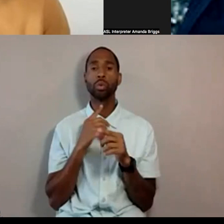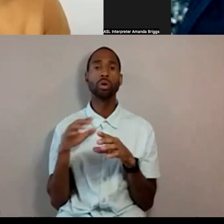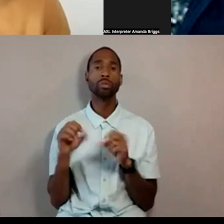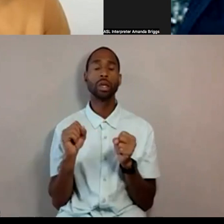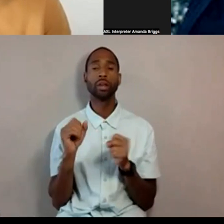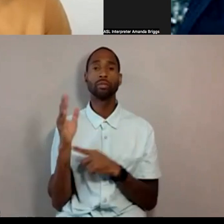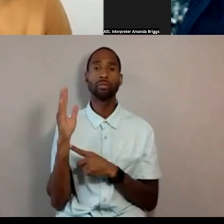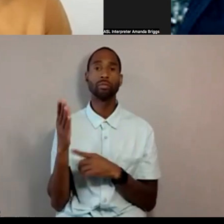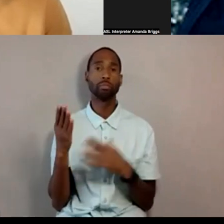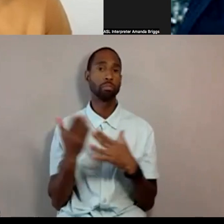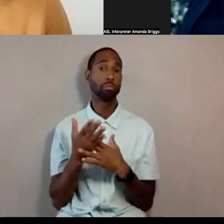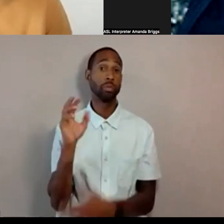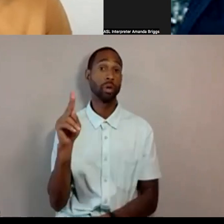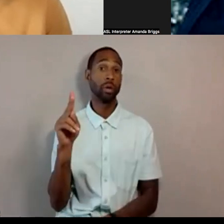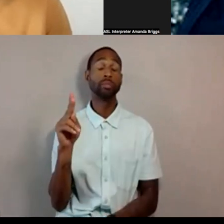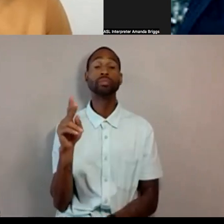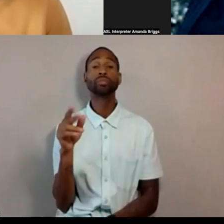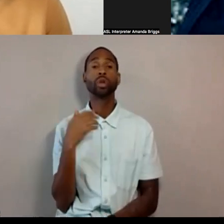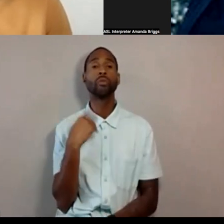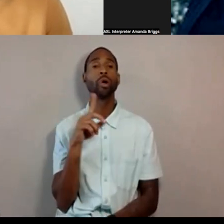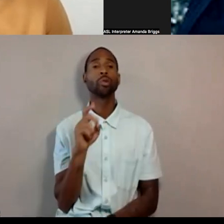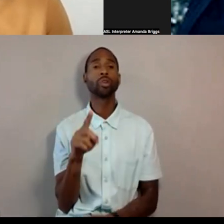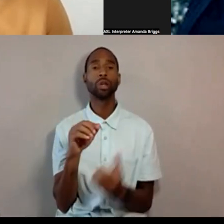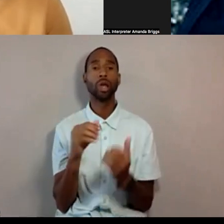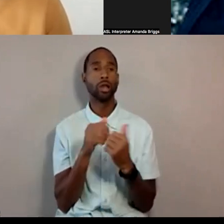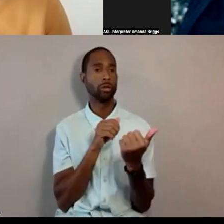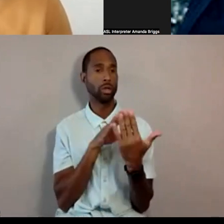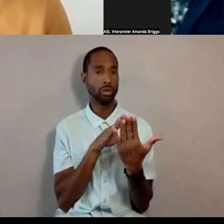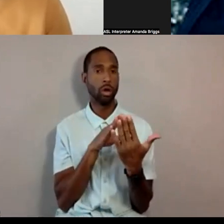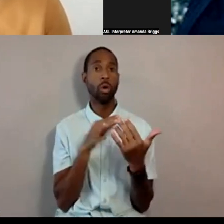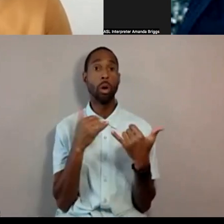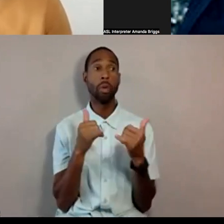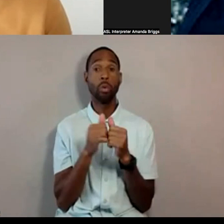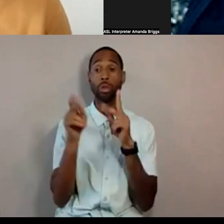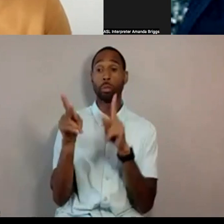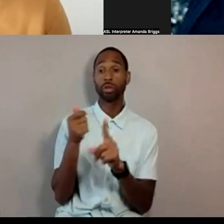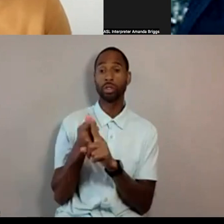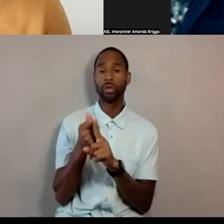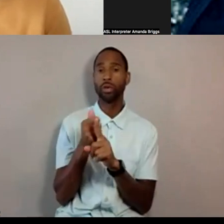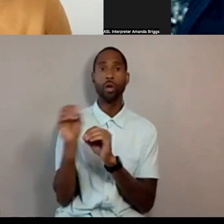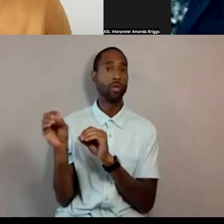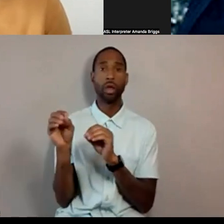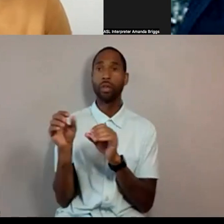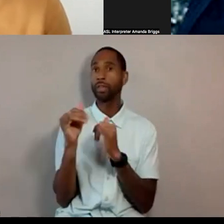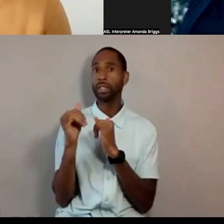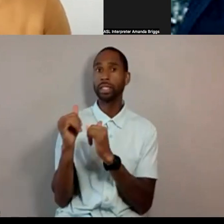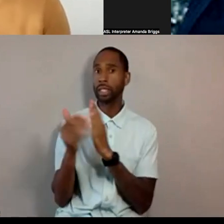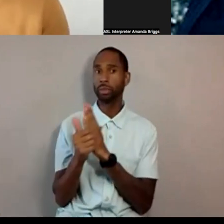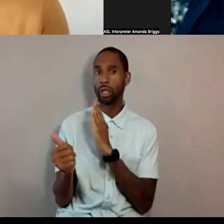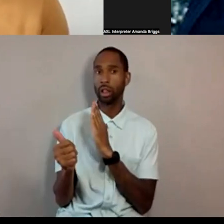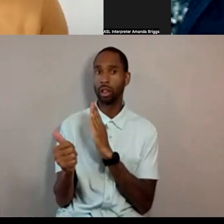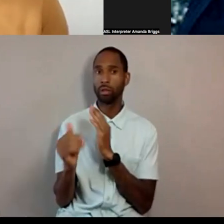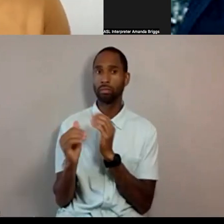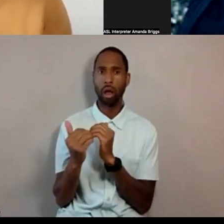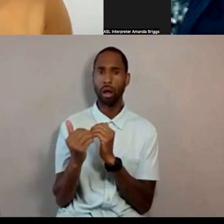break. So there's a question of, how do you engage and play with someone who doesn't have the same skill level? I